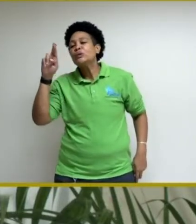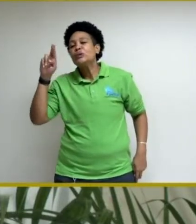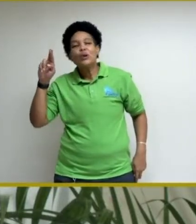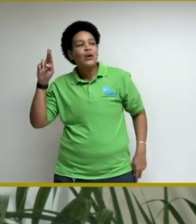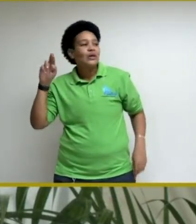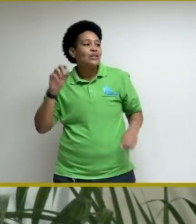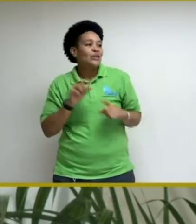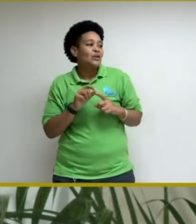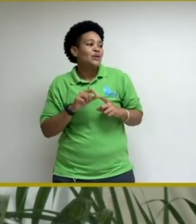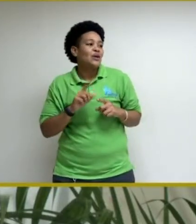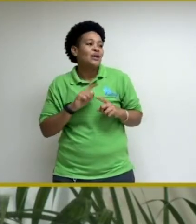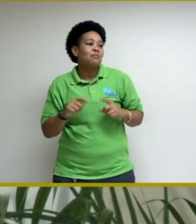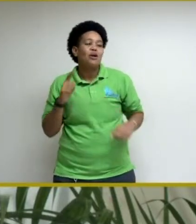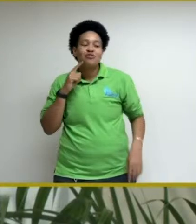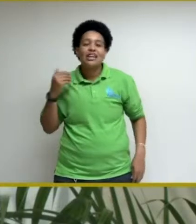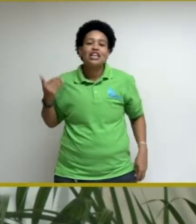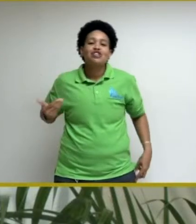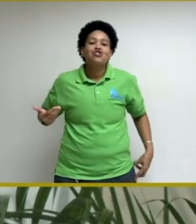a trend,